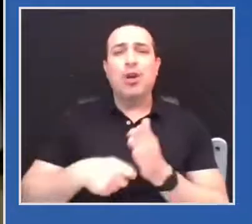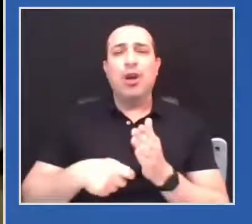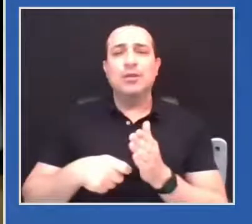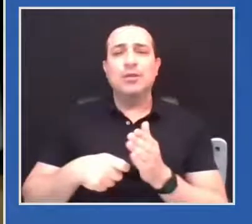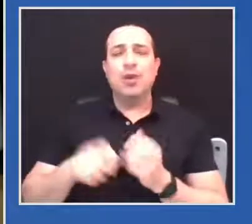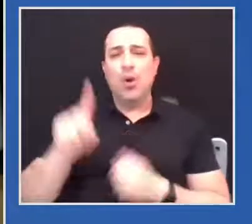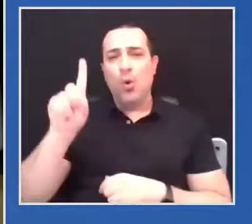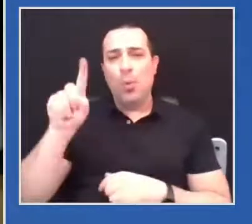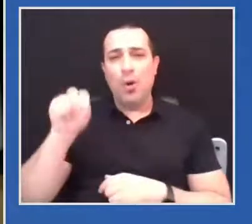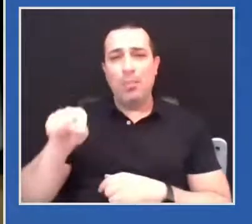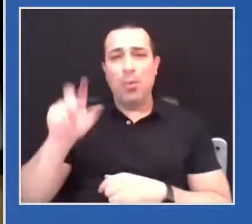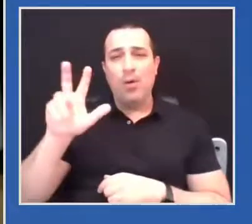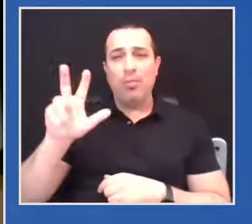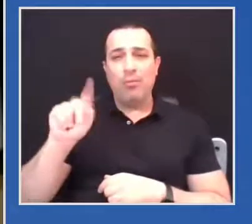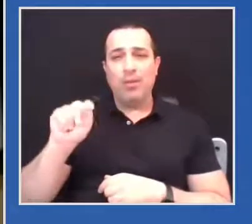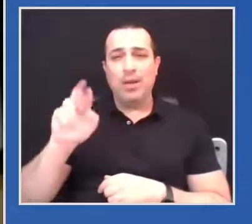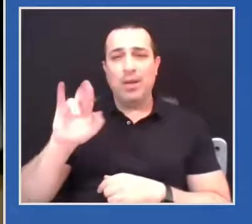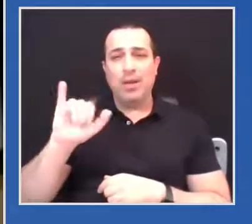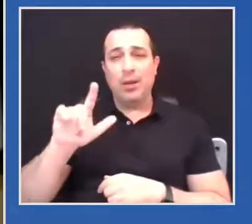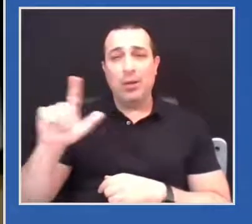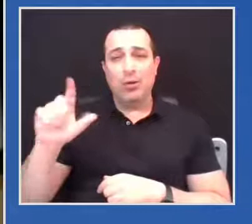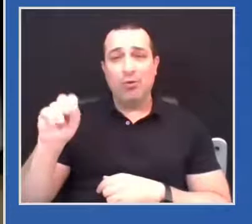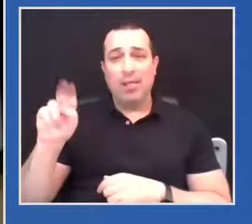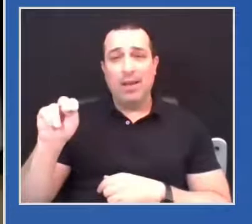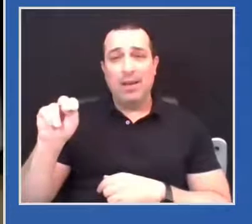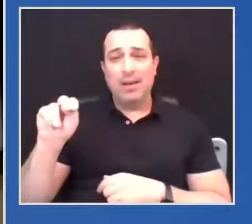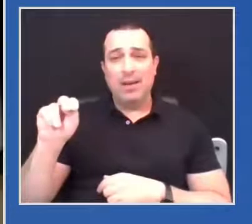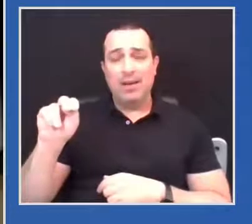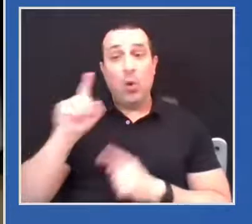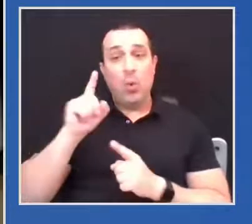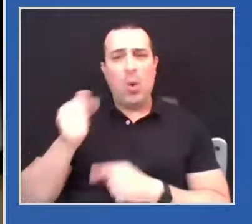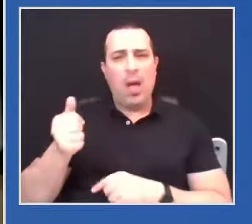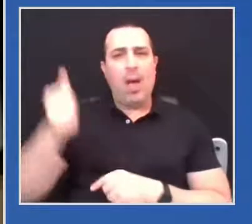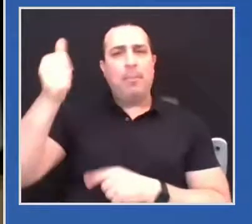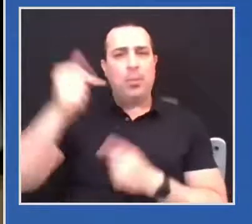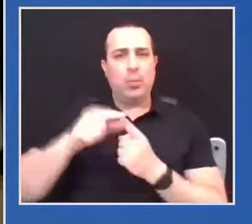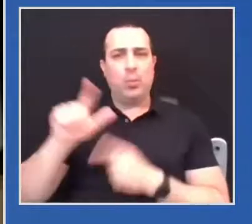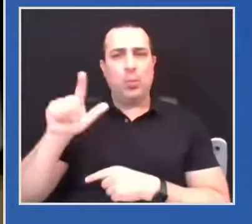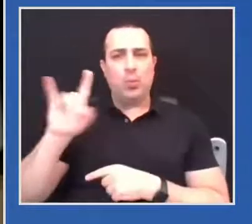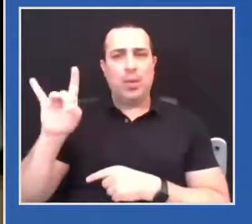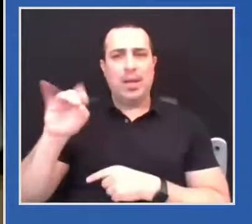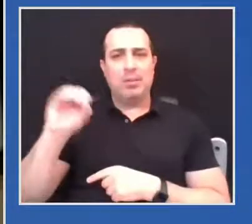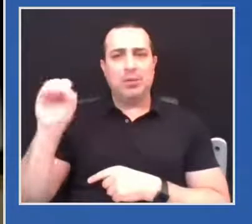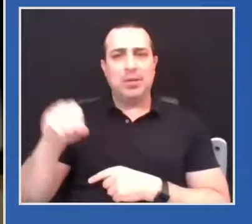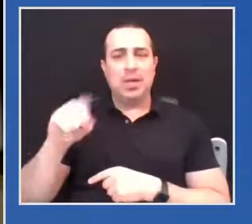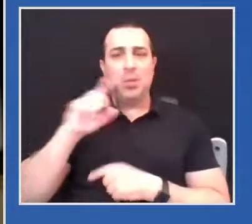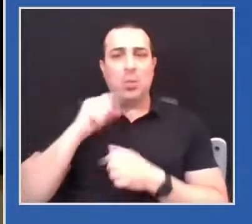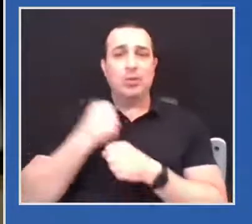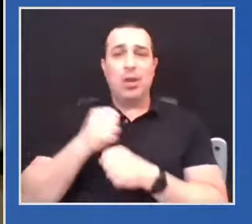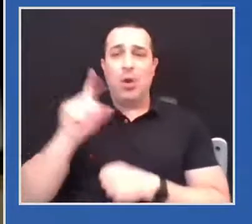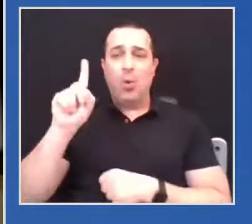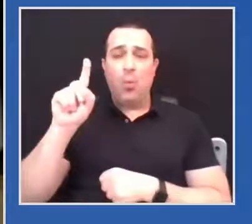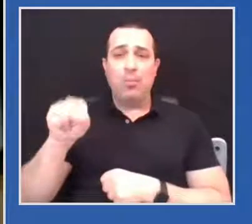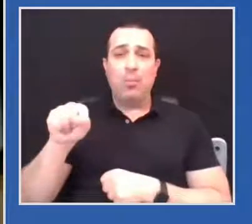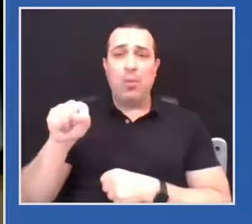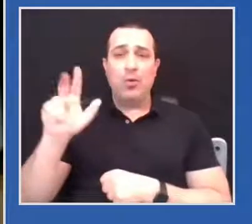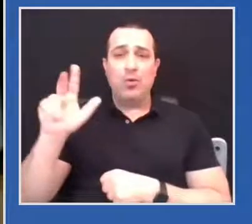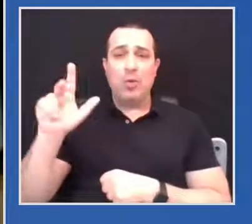$1.3 trillion. We just take it back up to 28%. It'll generate $1.3 trillion more.